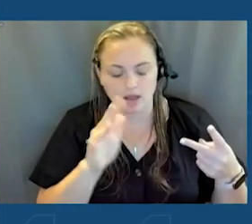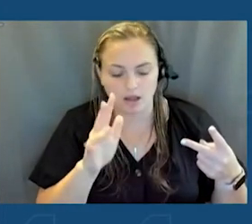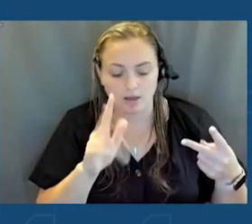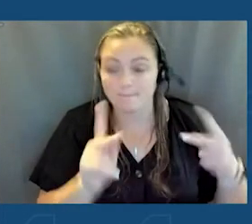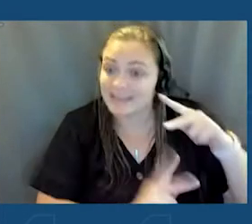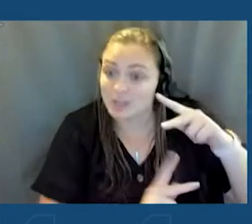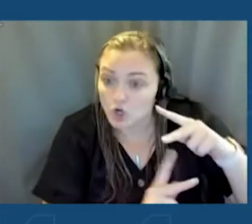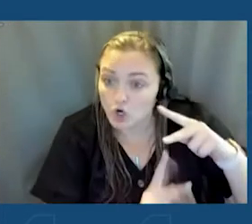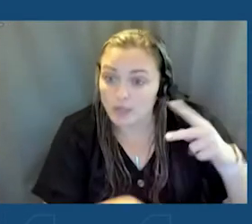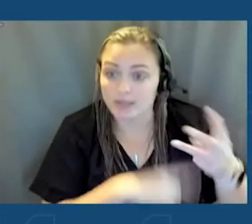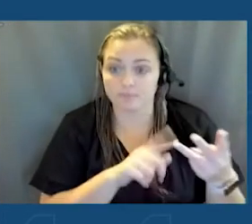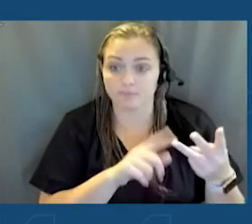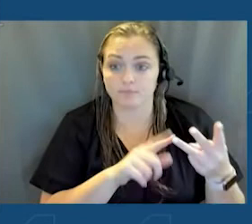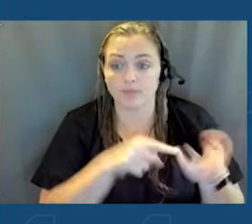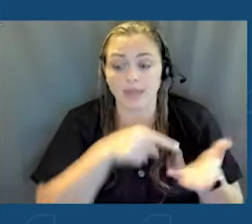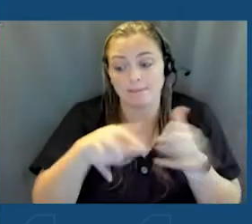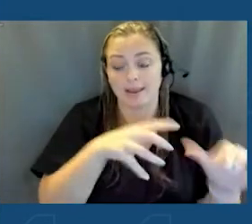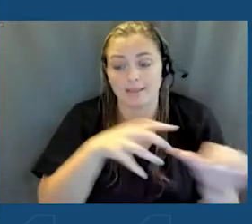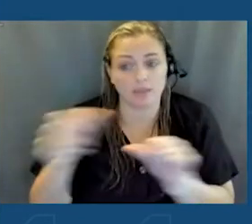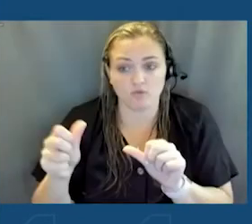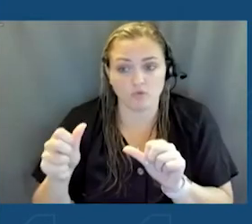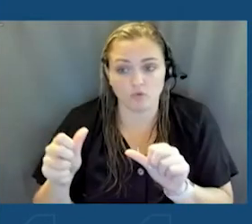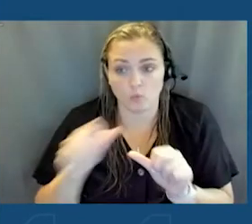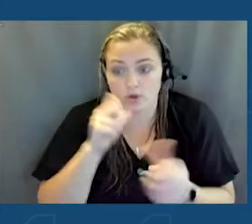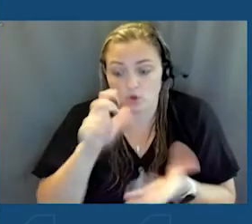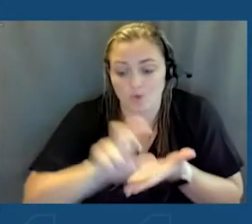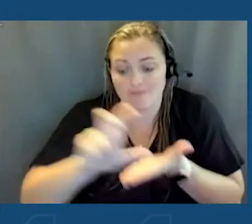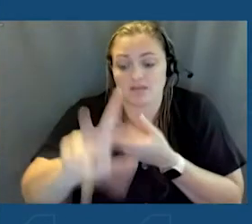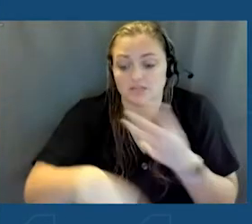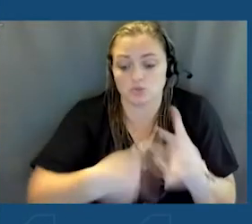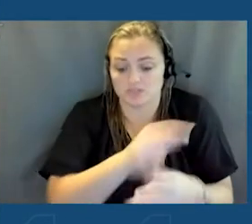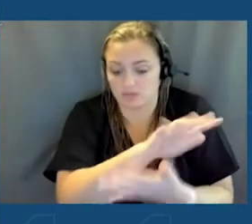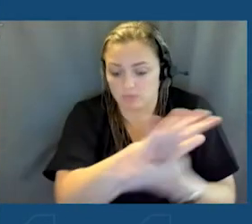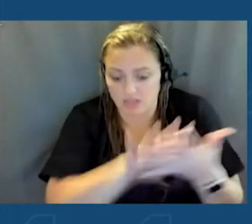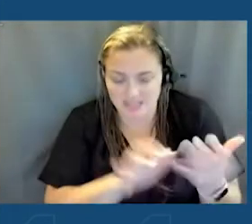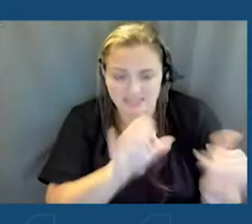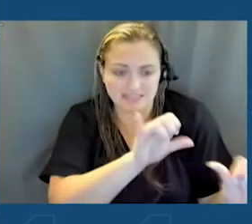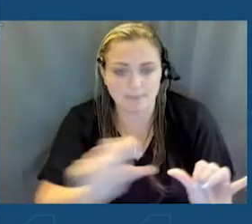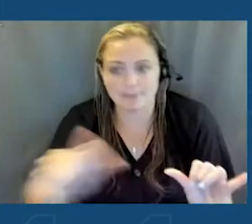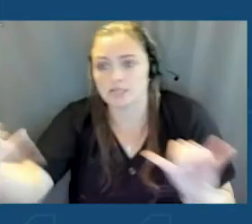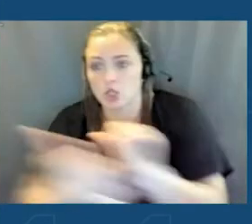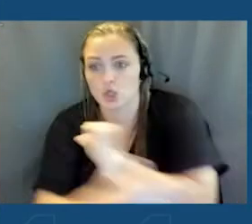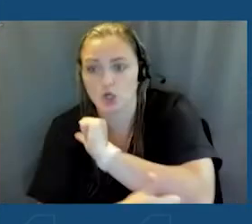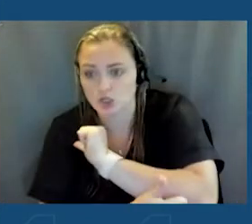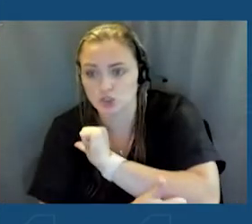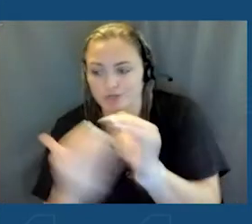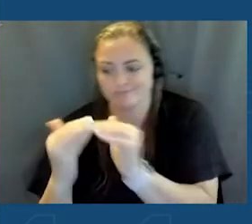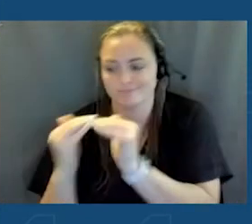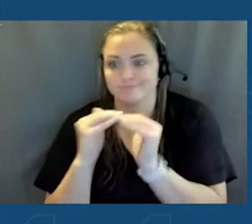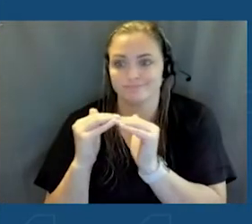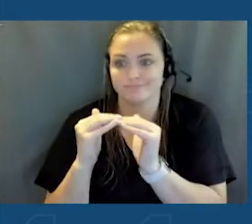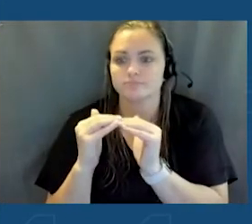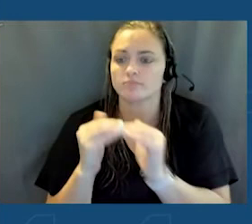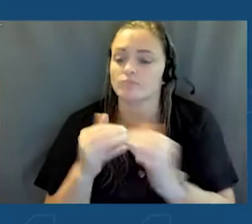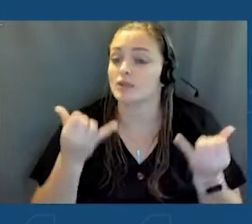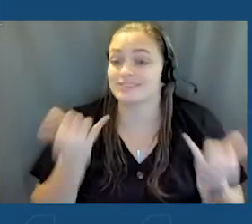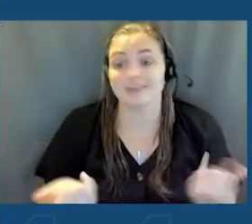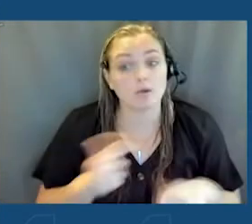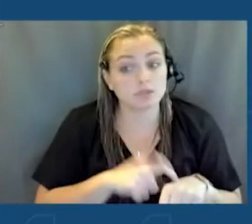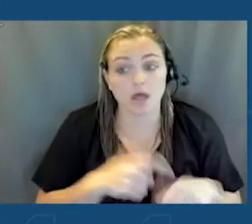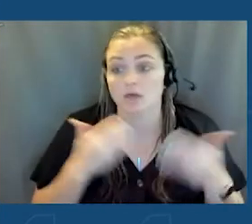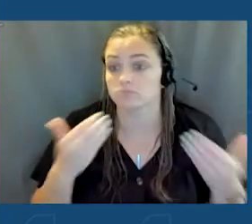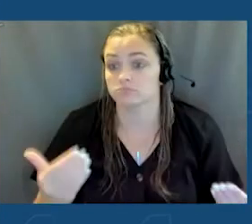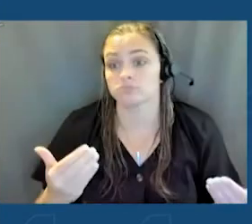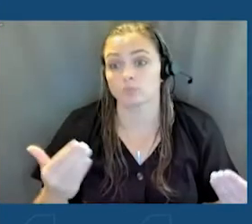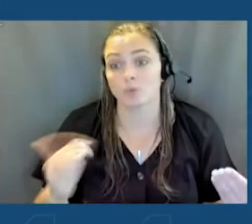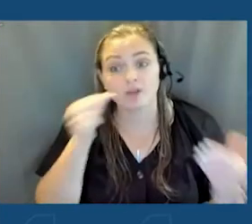kindergarten, and paid leave. We just do not invest in these things in the same way our peers do. So now it's time. We have a governor who wants to